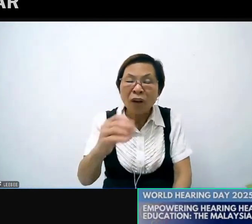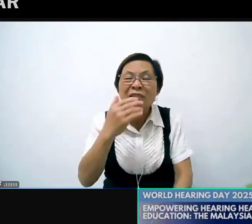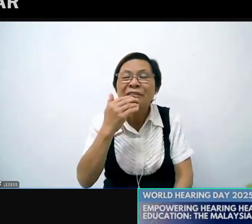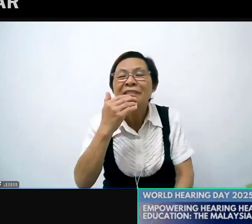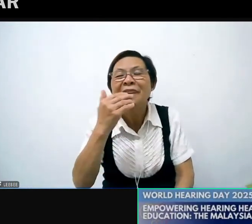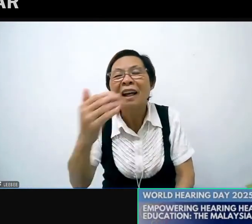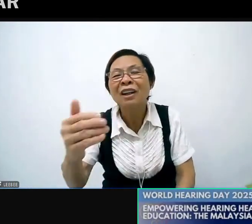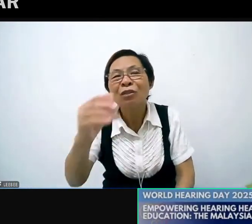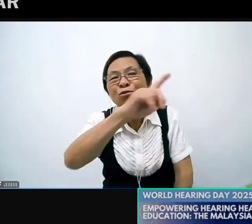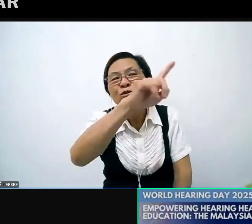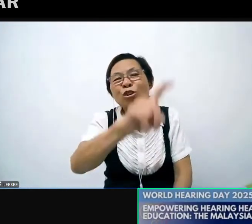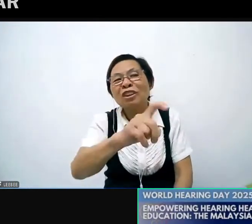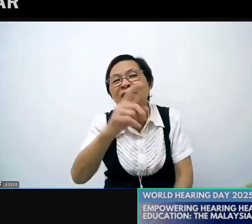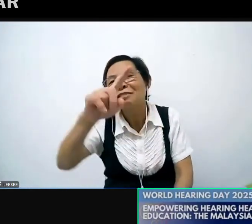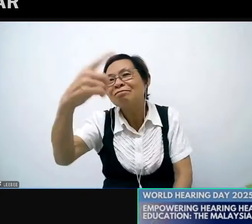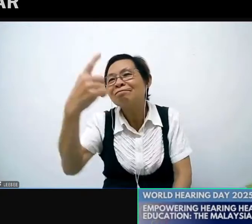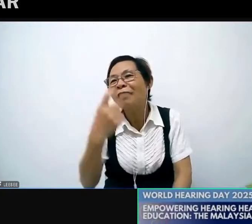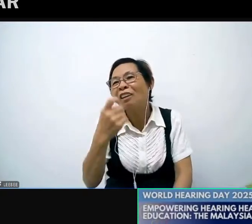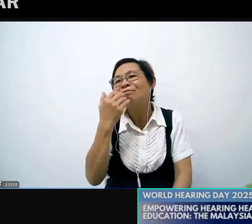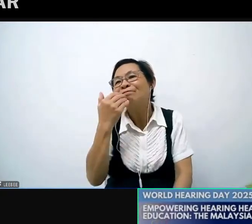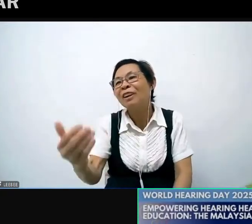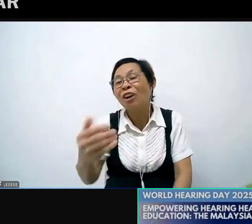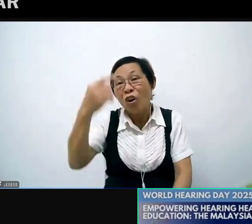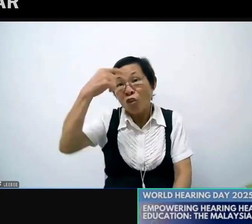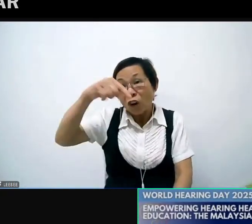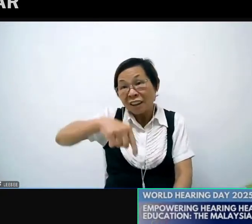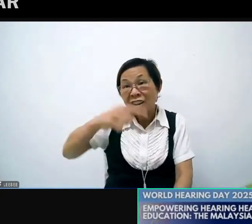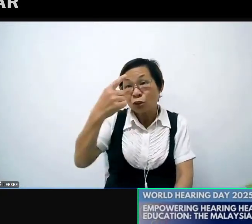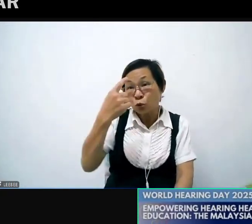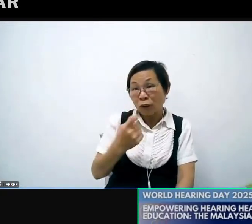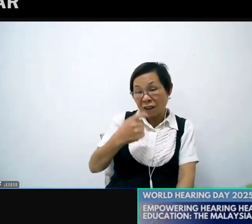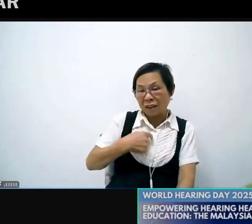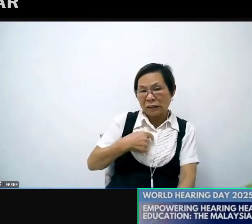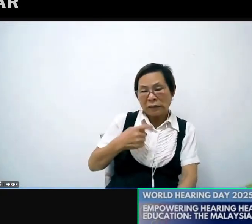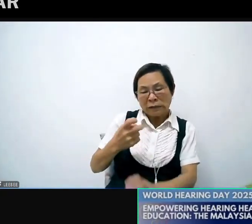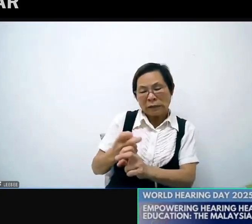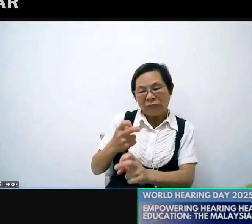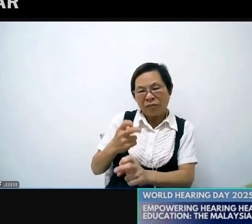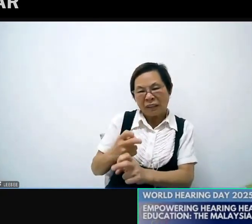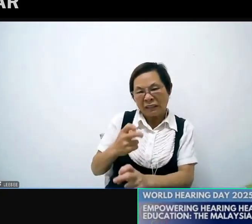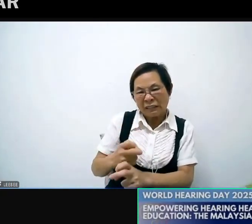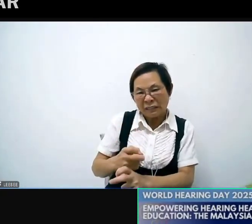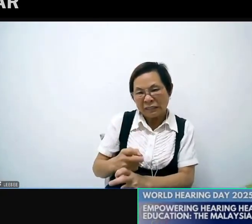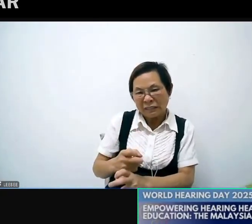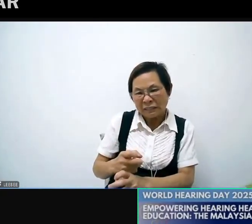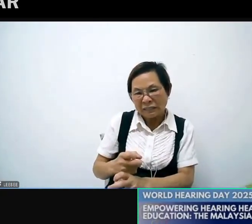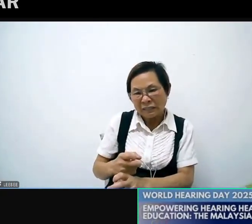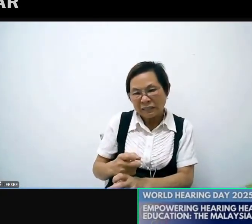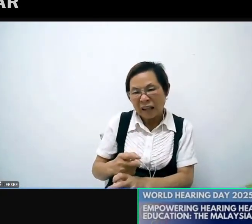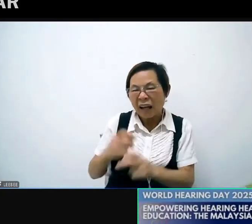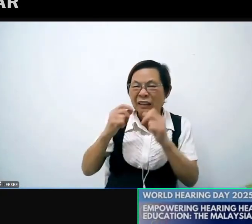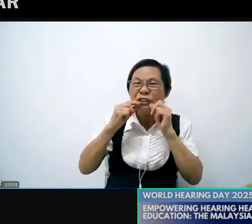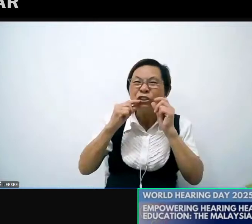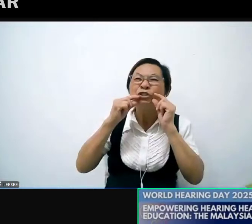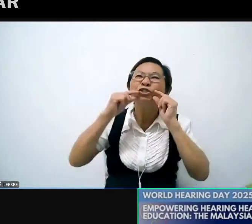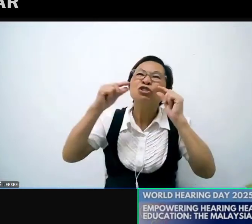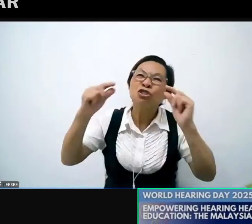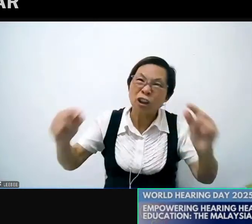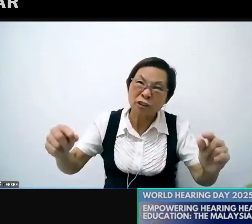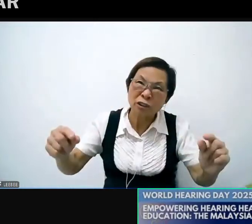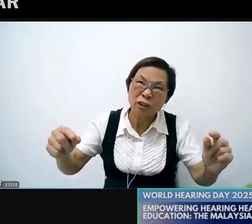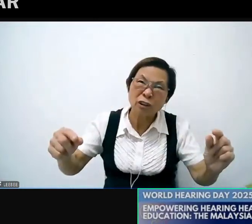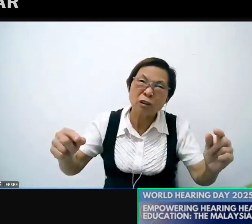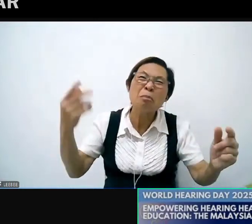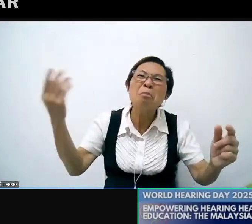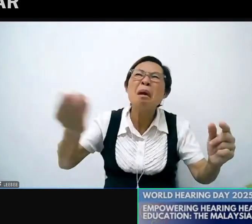the questions. So for this question, it's quite typical and general as a whole. So as mentioned